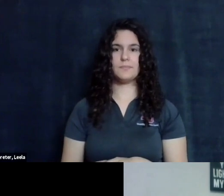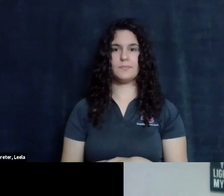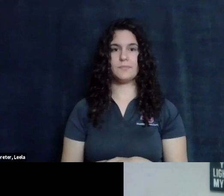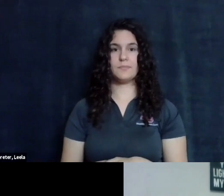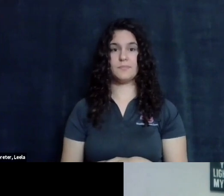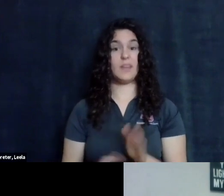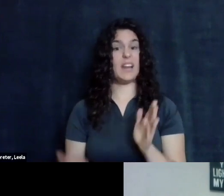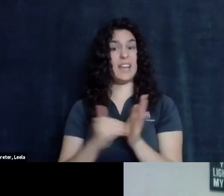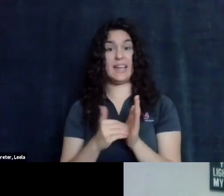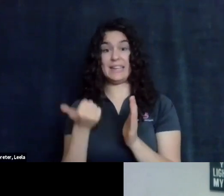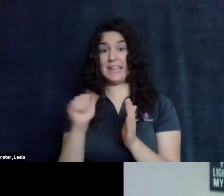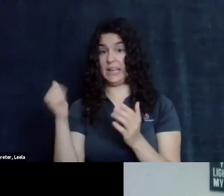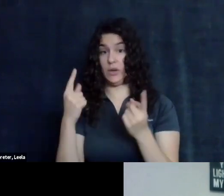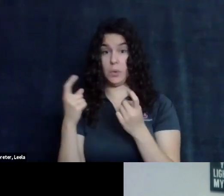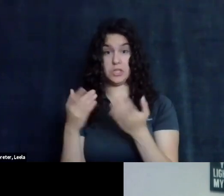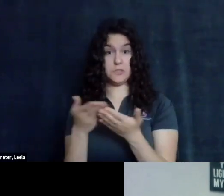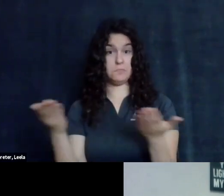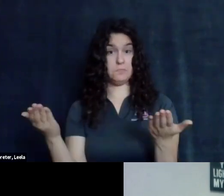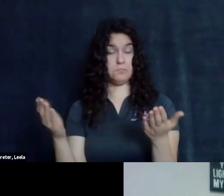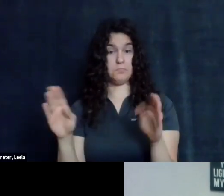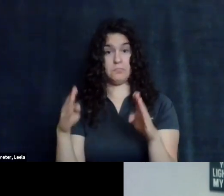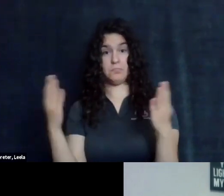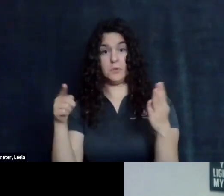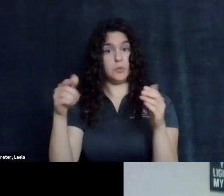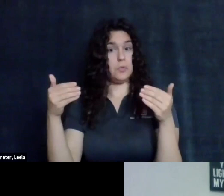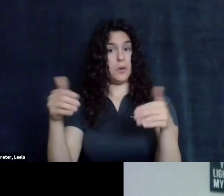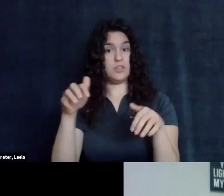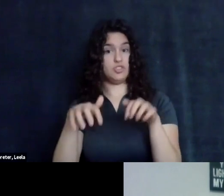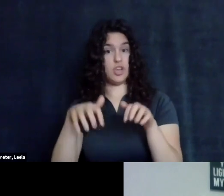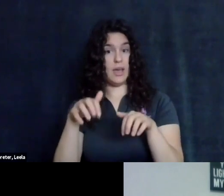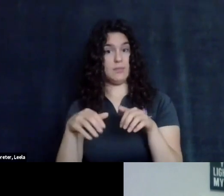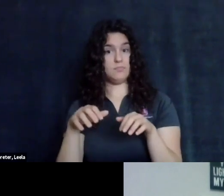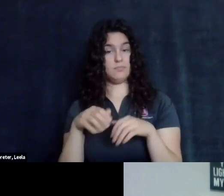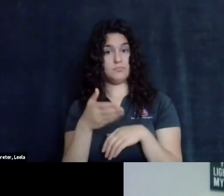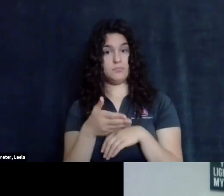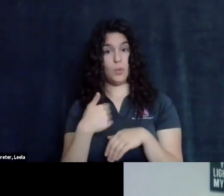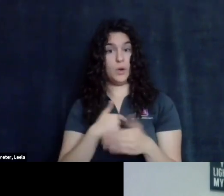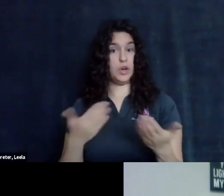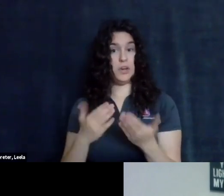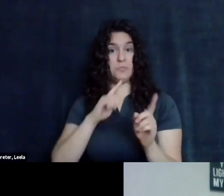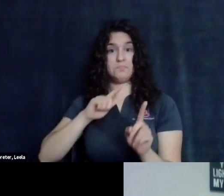And again, any questions that you guys may have, just go ahead and drop them down below in that chat and we are here.